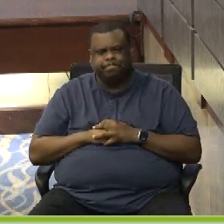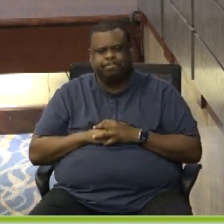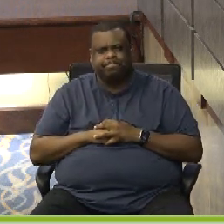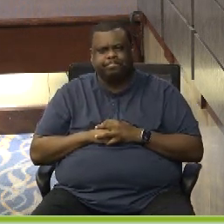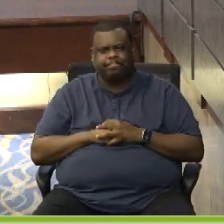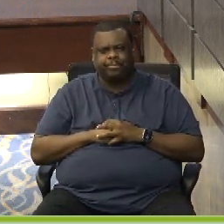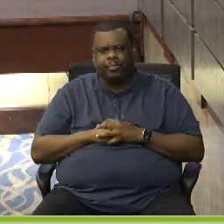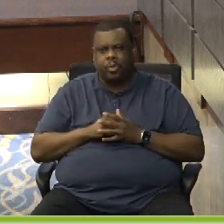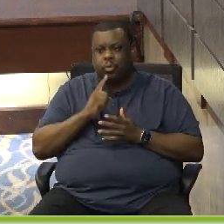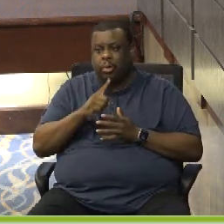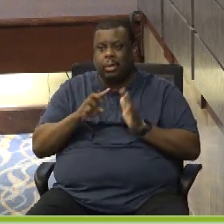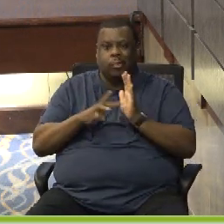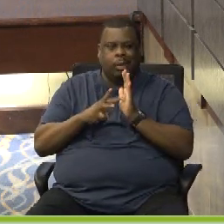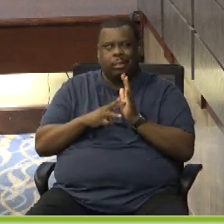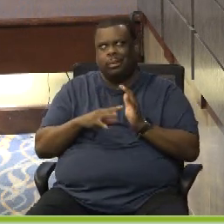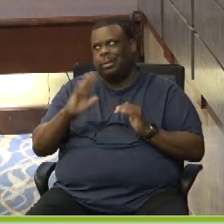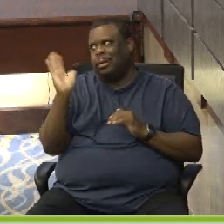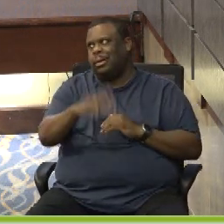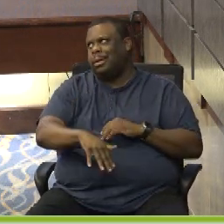to believe in.